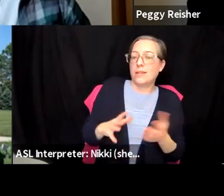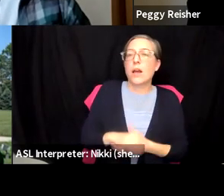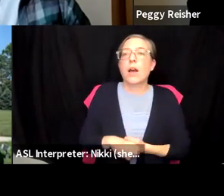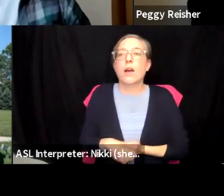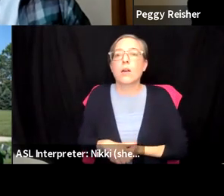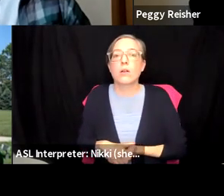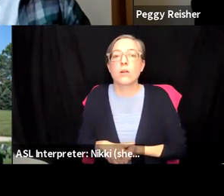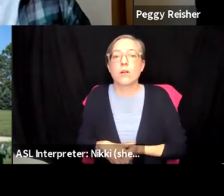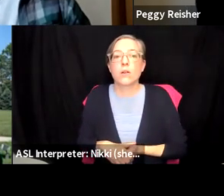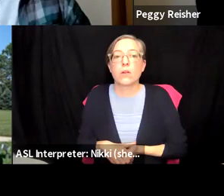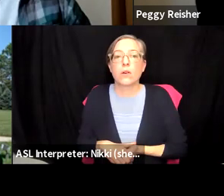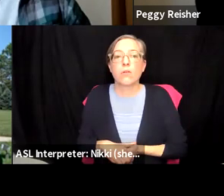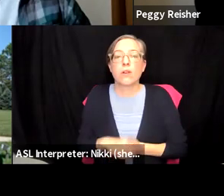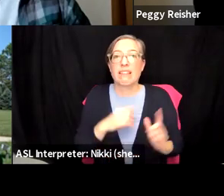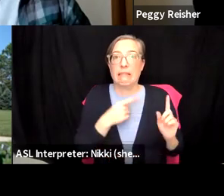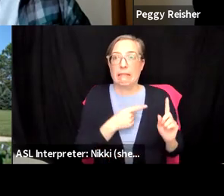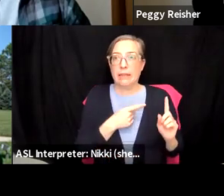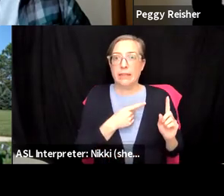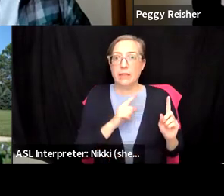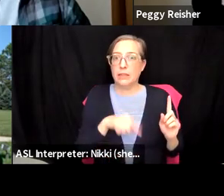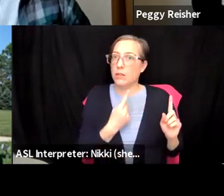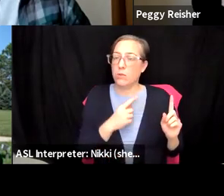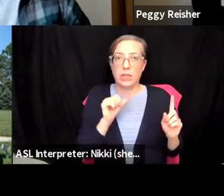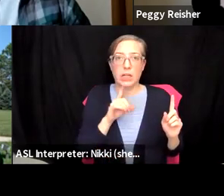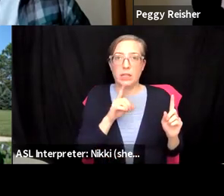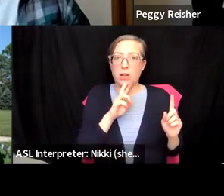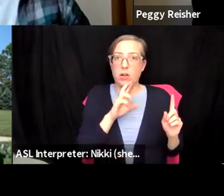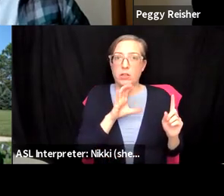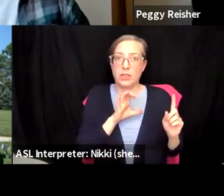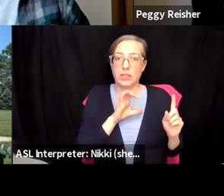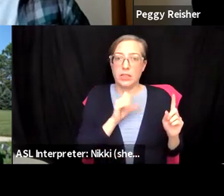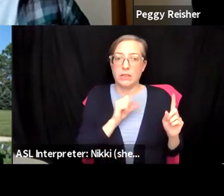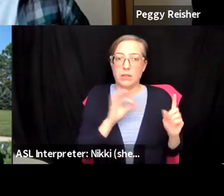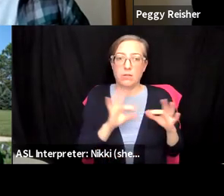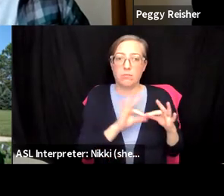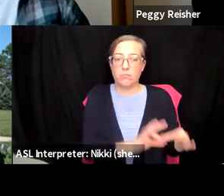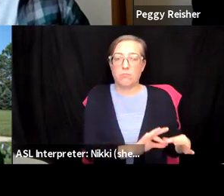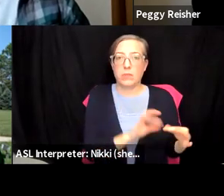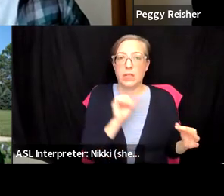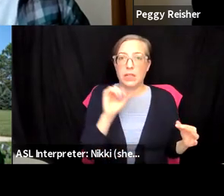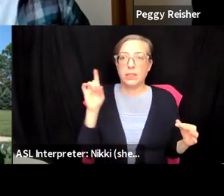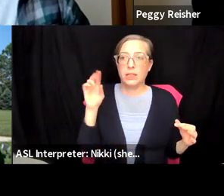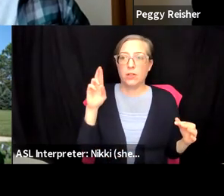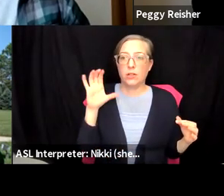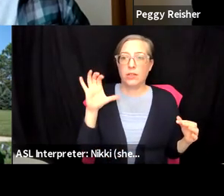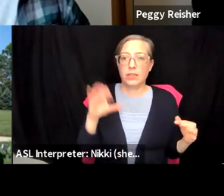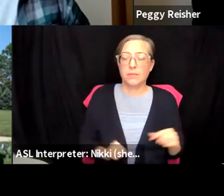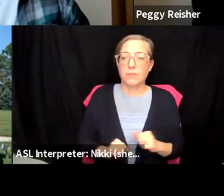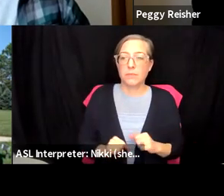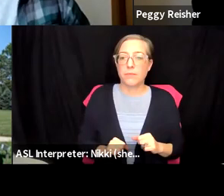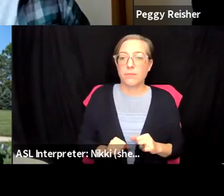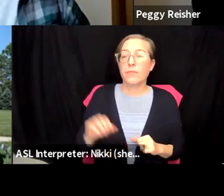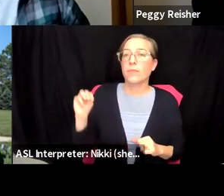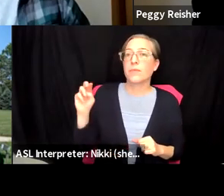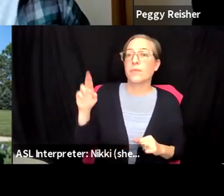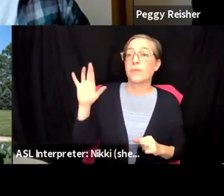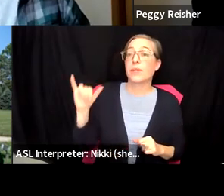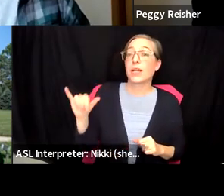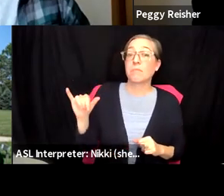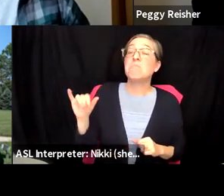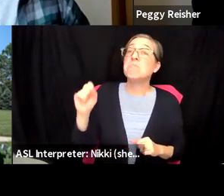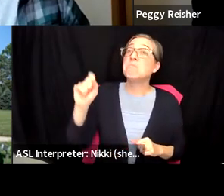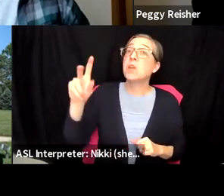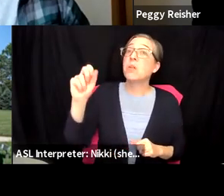And I think we need to just talk about what's under the ADRC. Okay, and then at some point, Graciela would like to